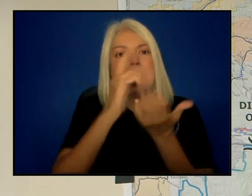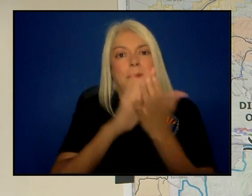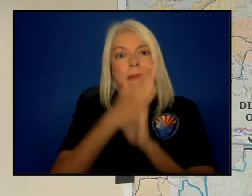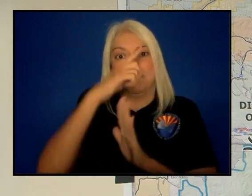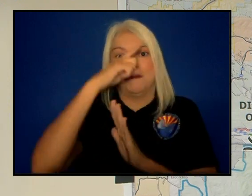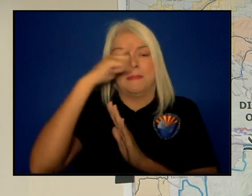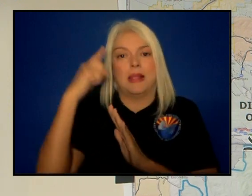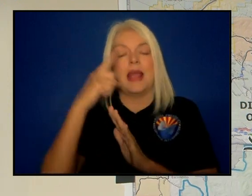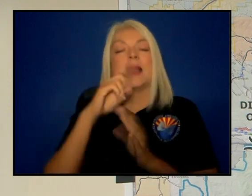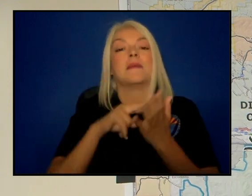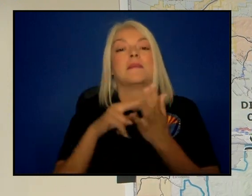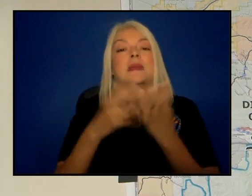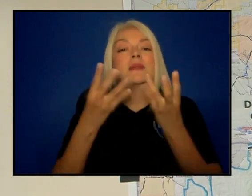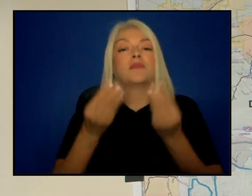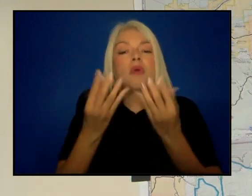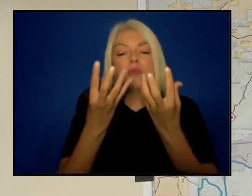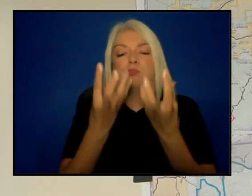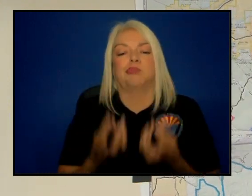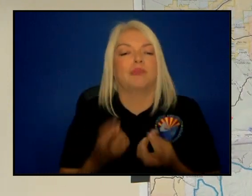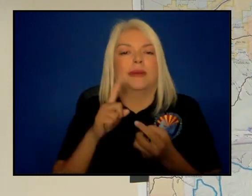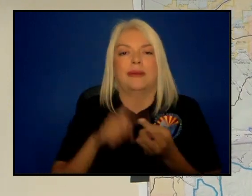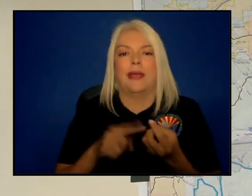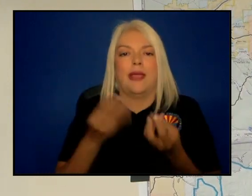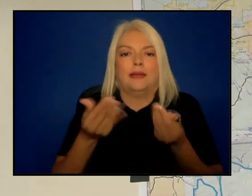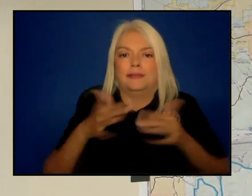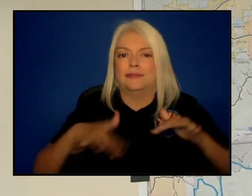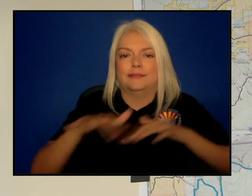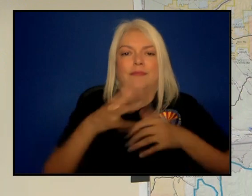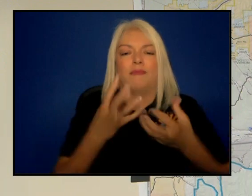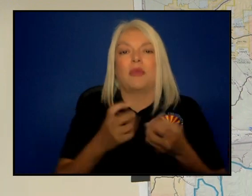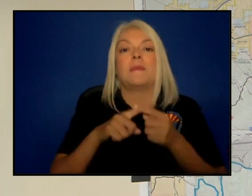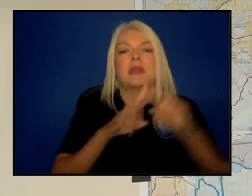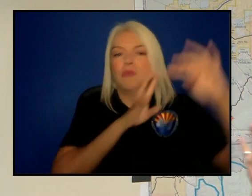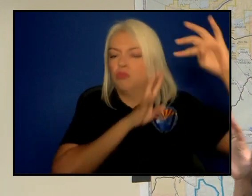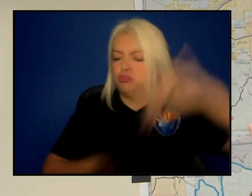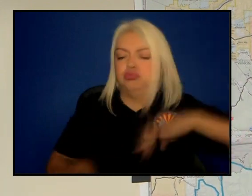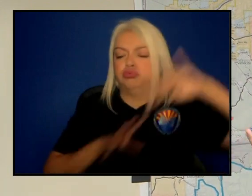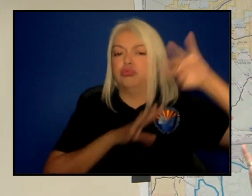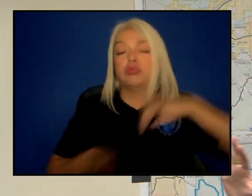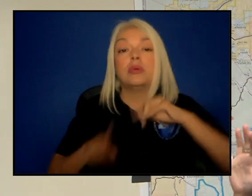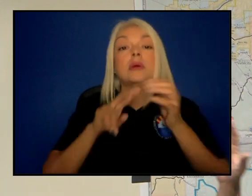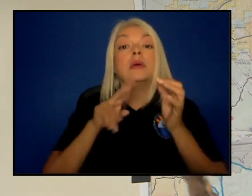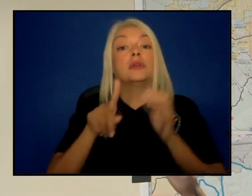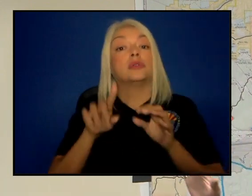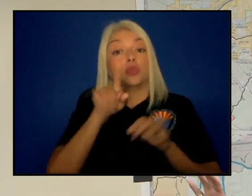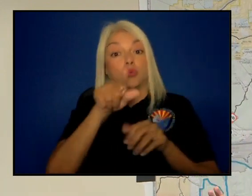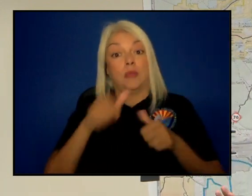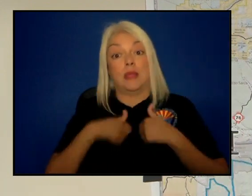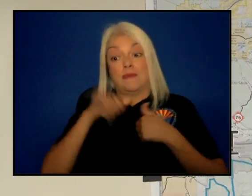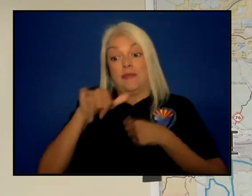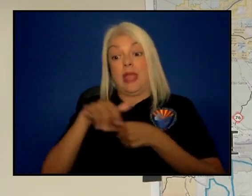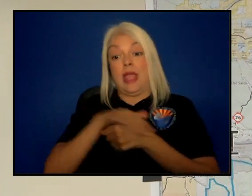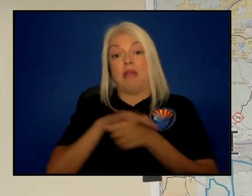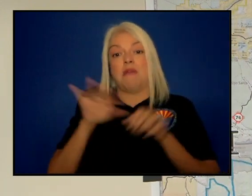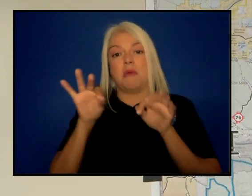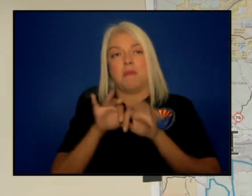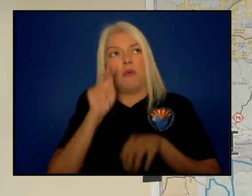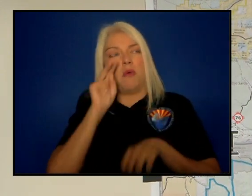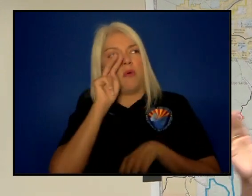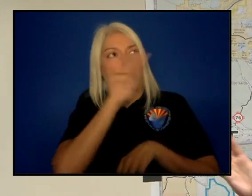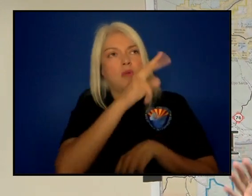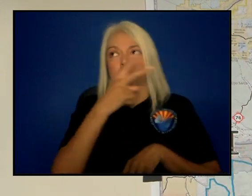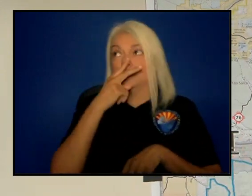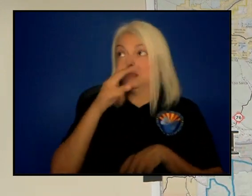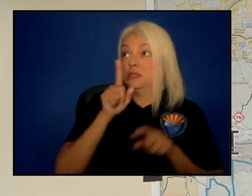good rule of thumb for a lot of these, if you're living in these areas, is to look up and see if you can see some of those burn scars. If you can